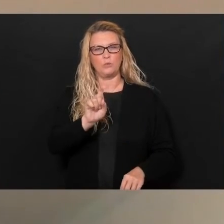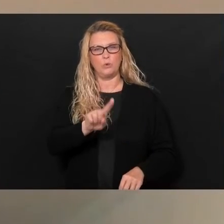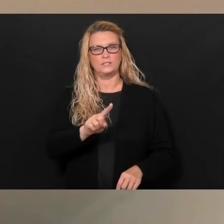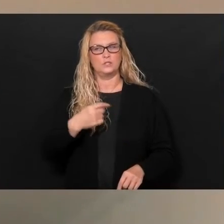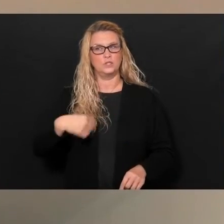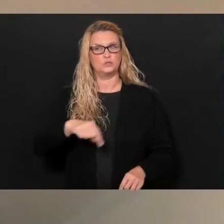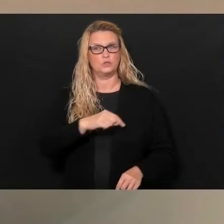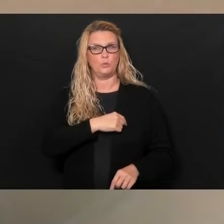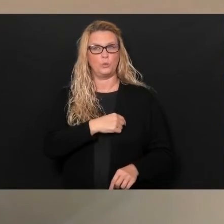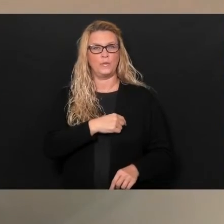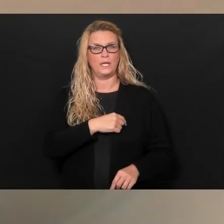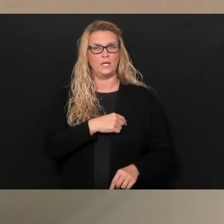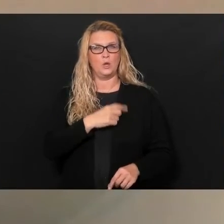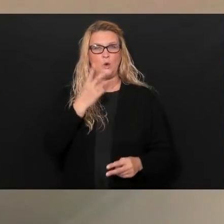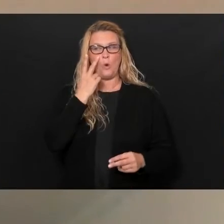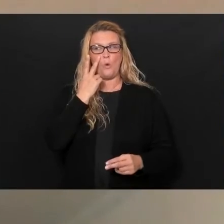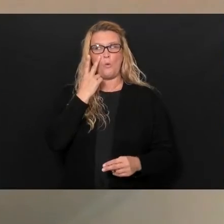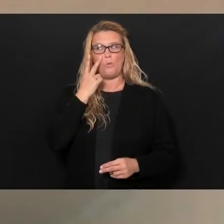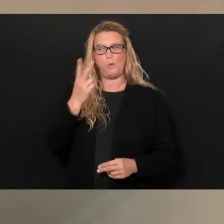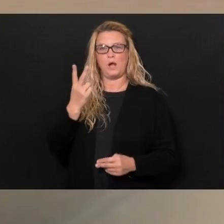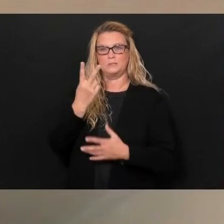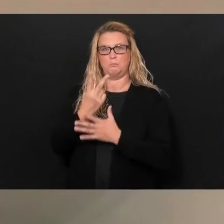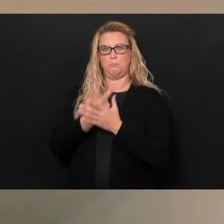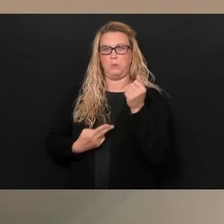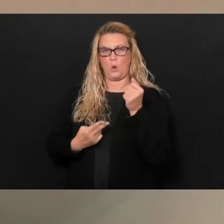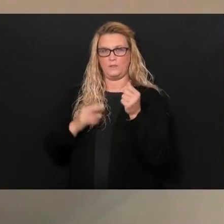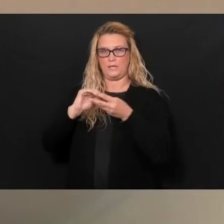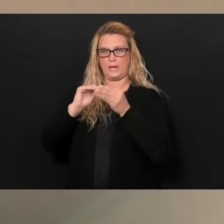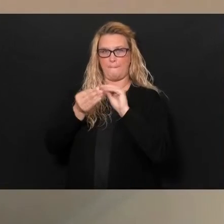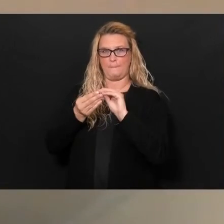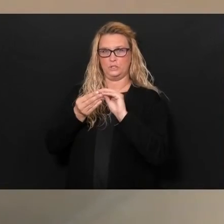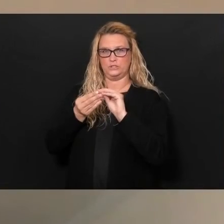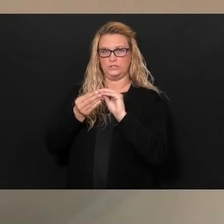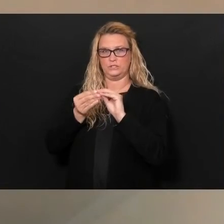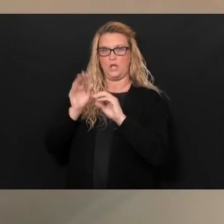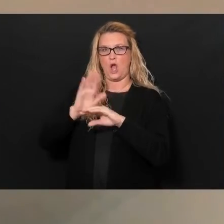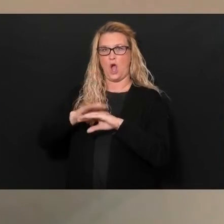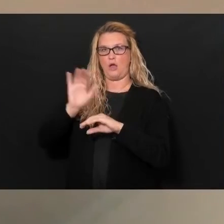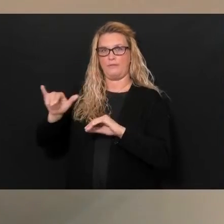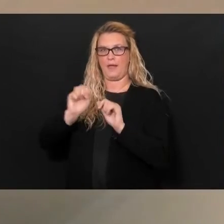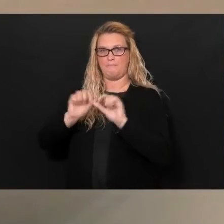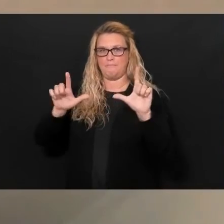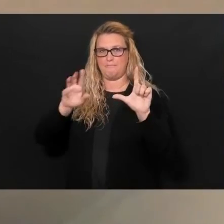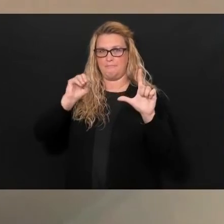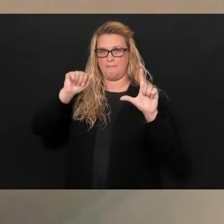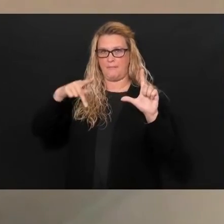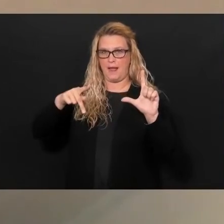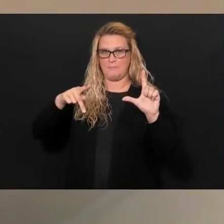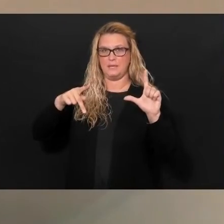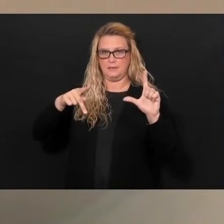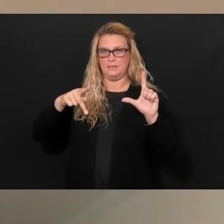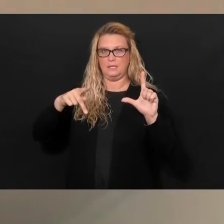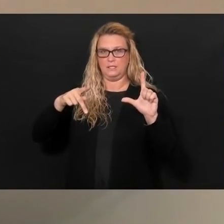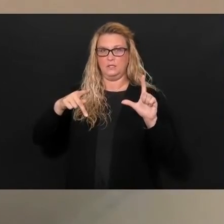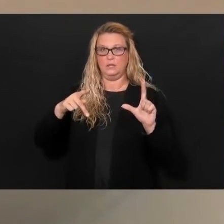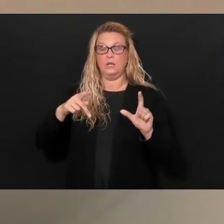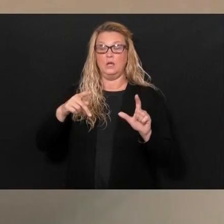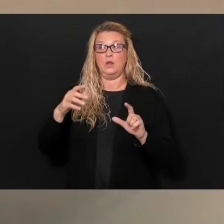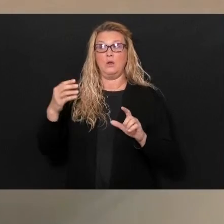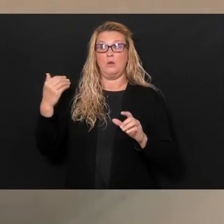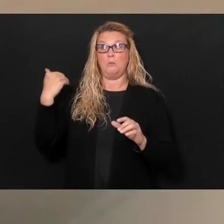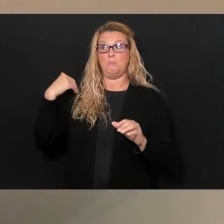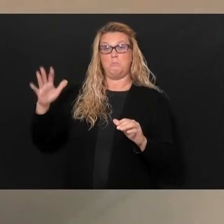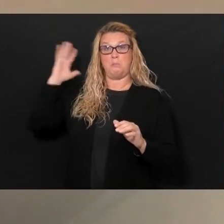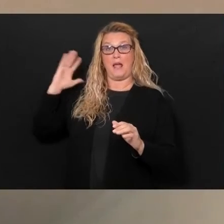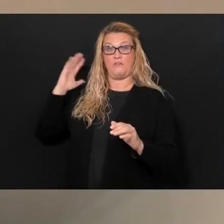watch both sides of that metric. As we've talked about before, the reason why we went away from just using an incidence rate